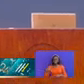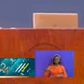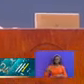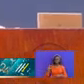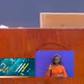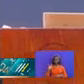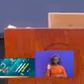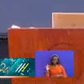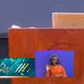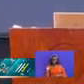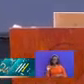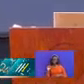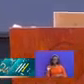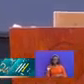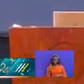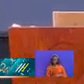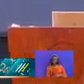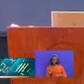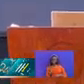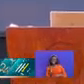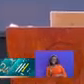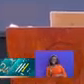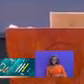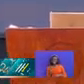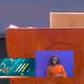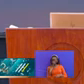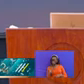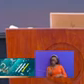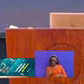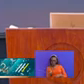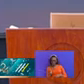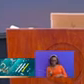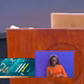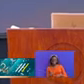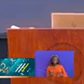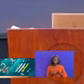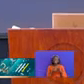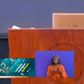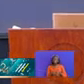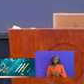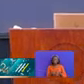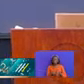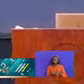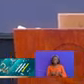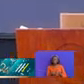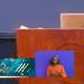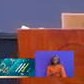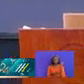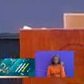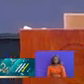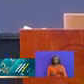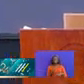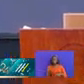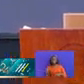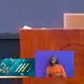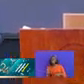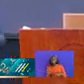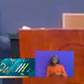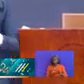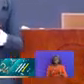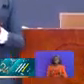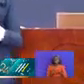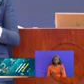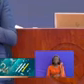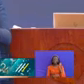are they enacting the Last Supper what happened in the last supper it was